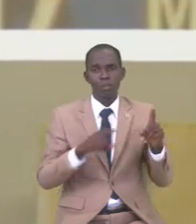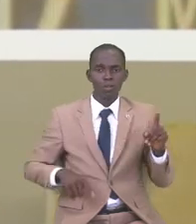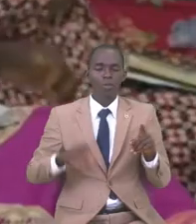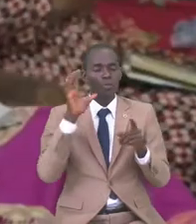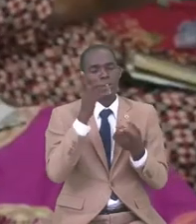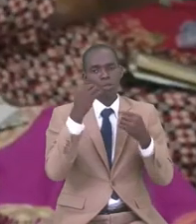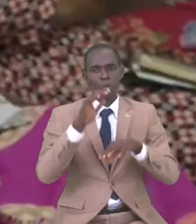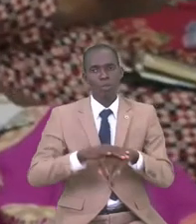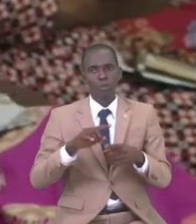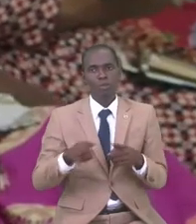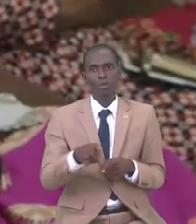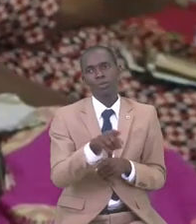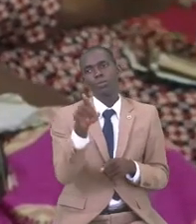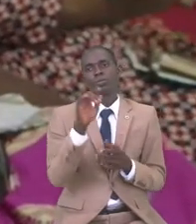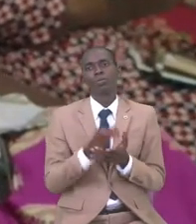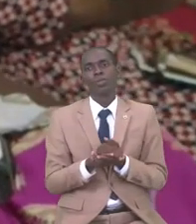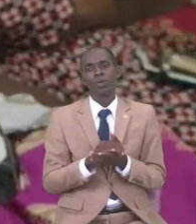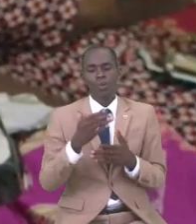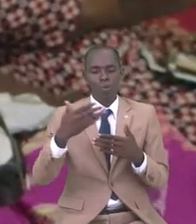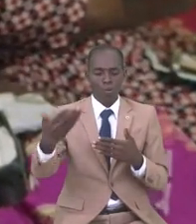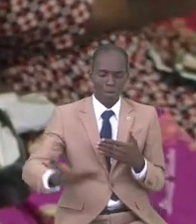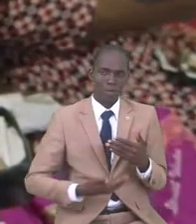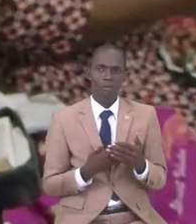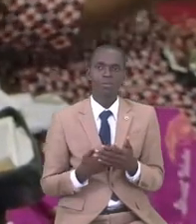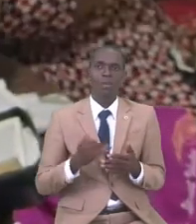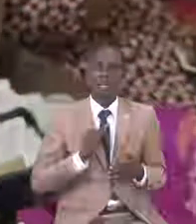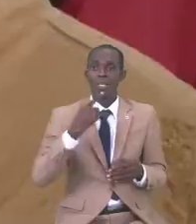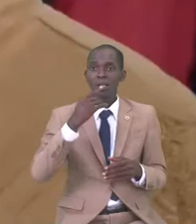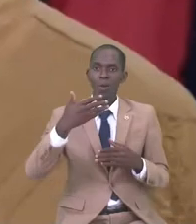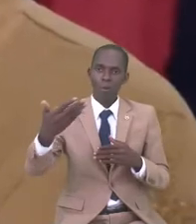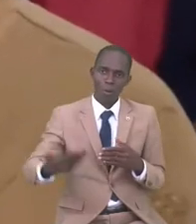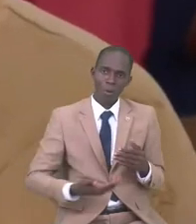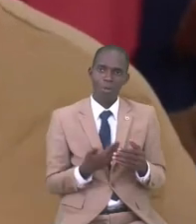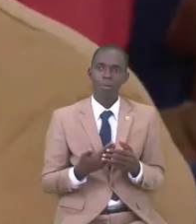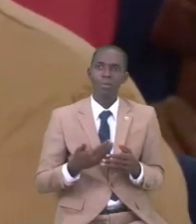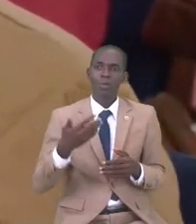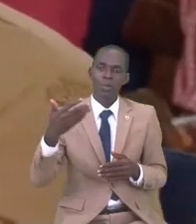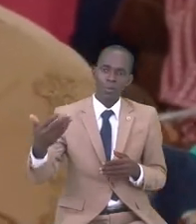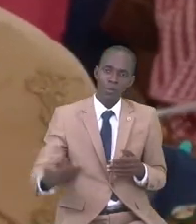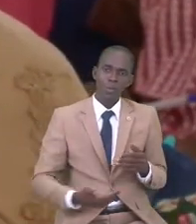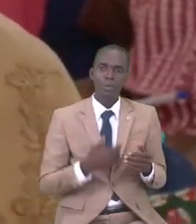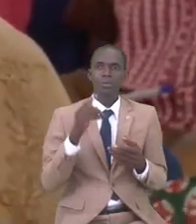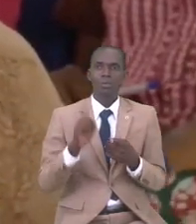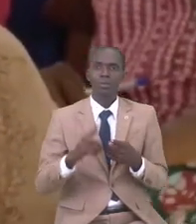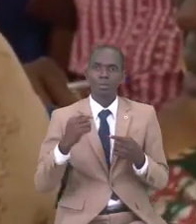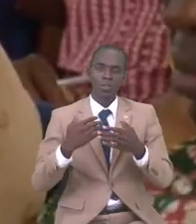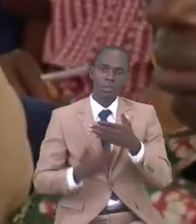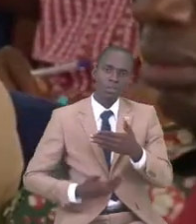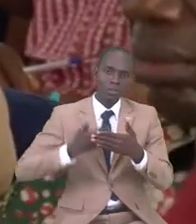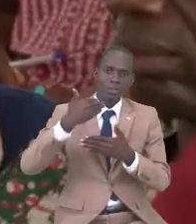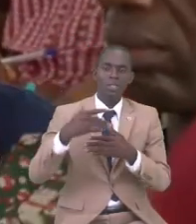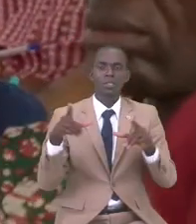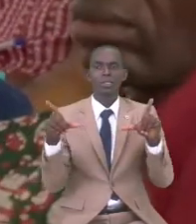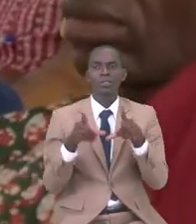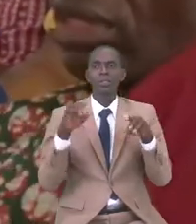you. Welcome. Welcome. Welcome to the next level